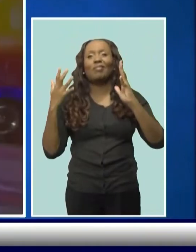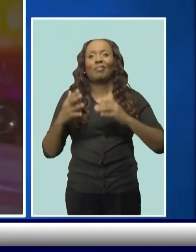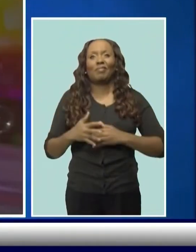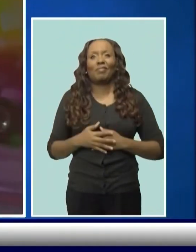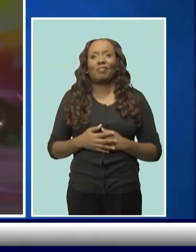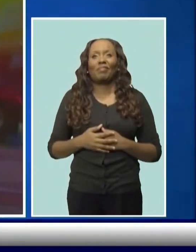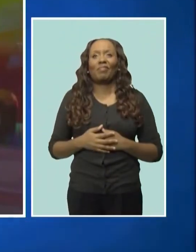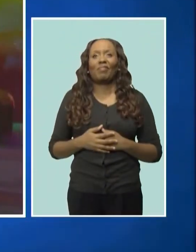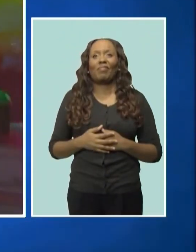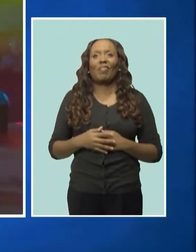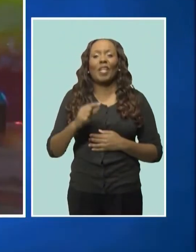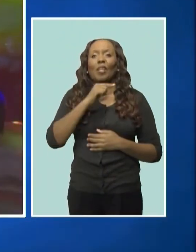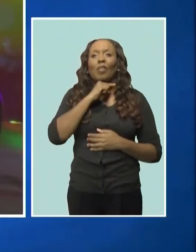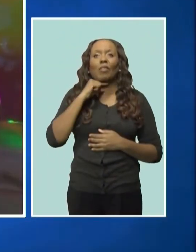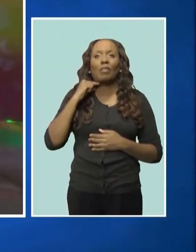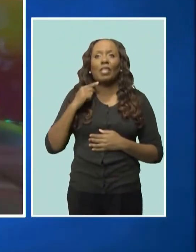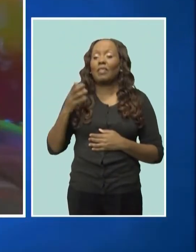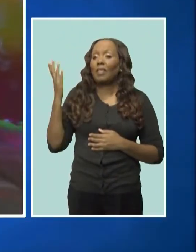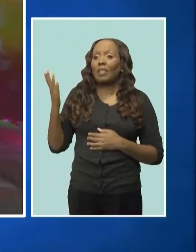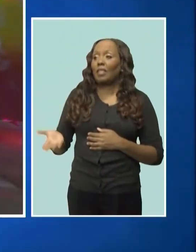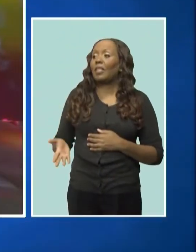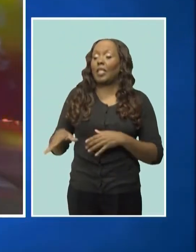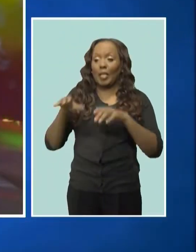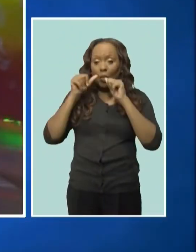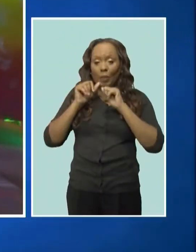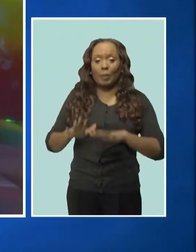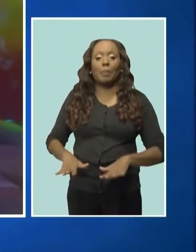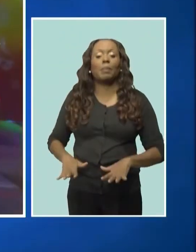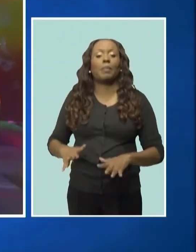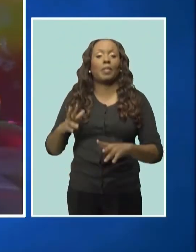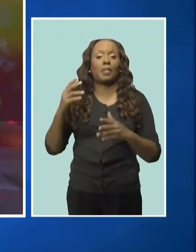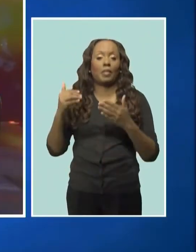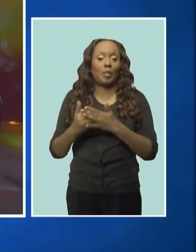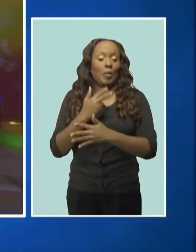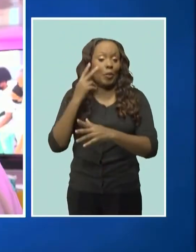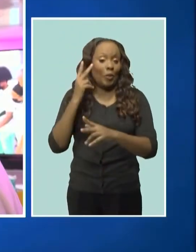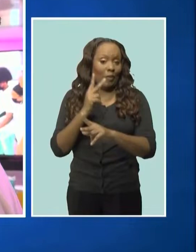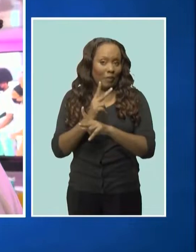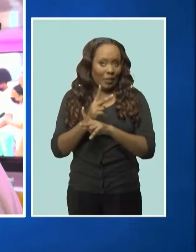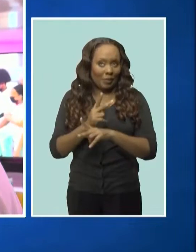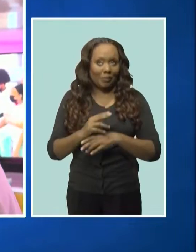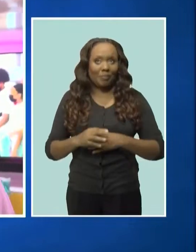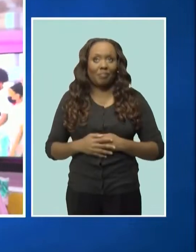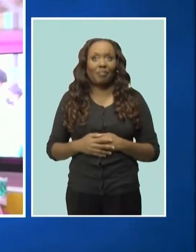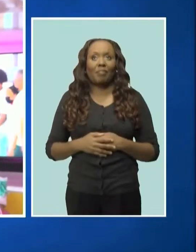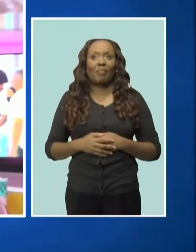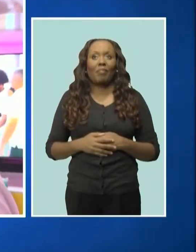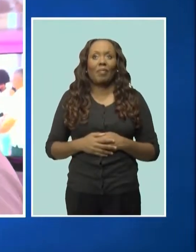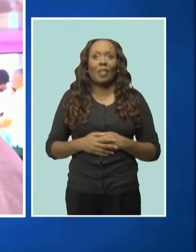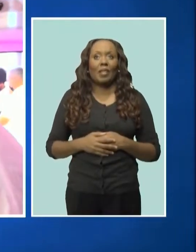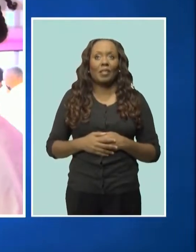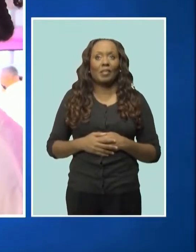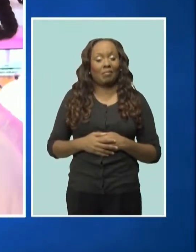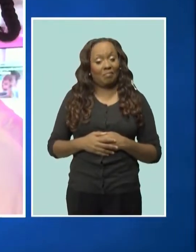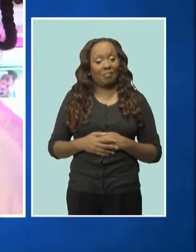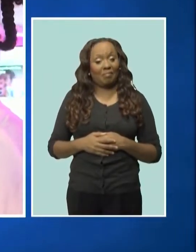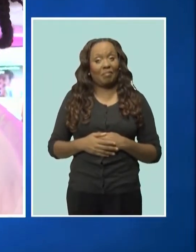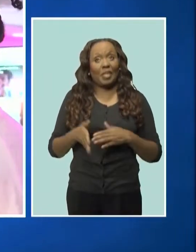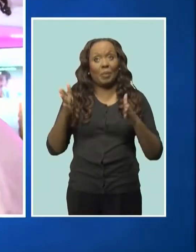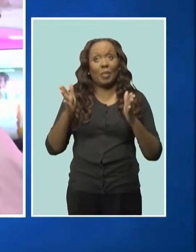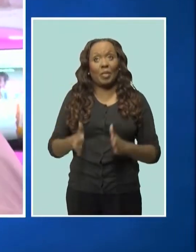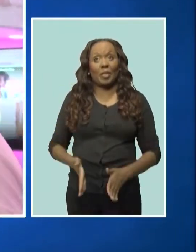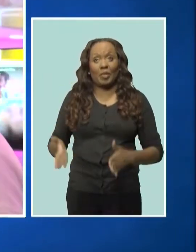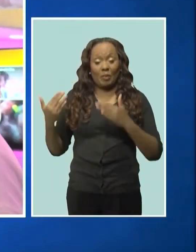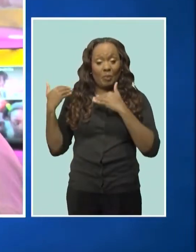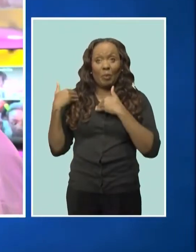Reverend Peter Haynes, was on hand and invoked God's blessing on the new enterprise. Jonathan Austin is the driving force behind the